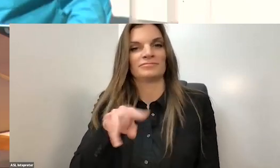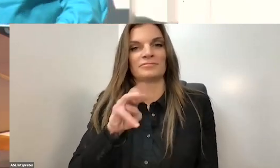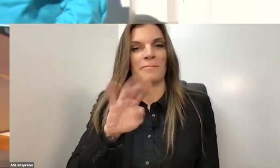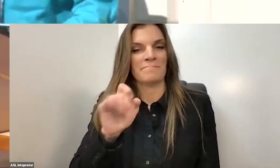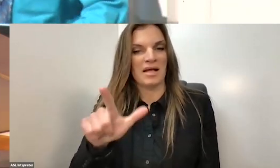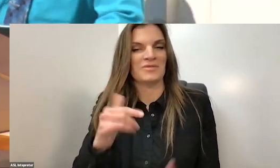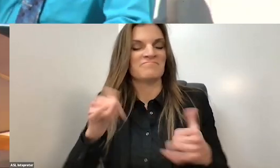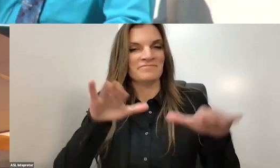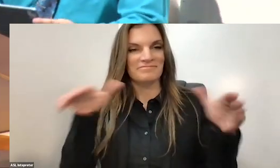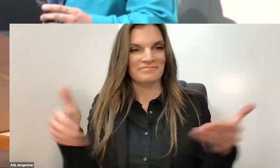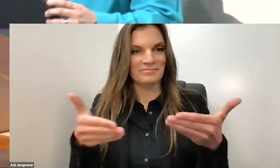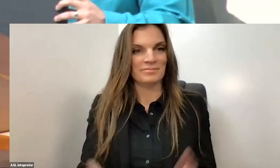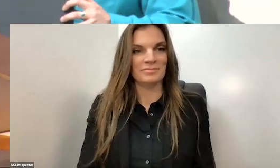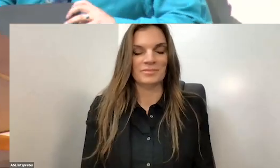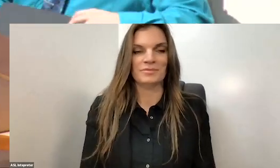Duff.